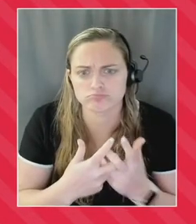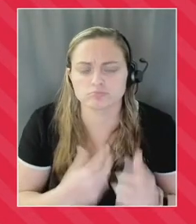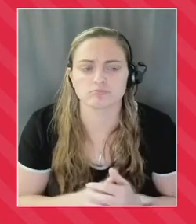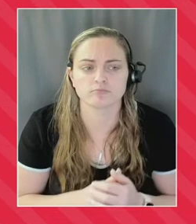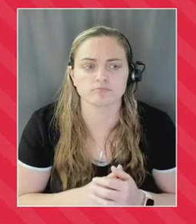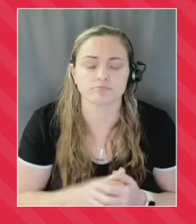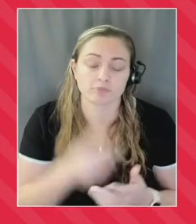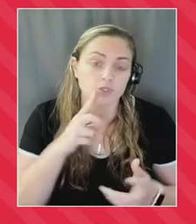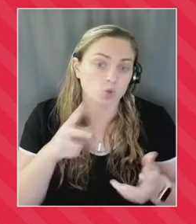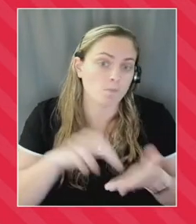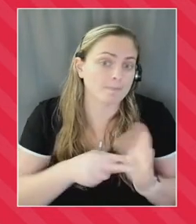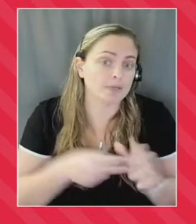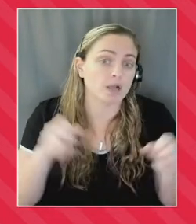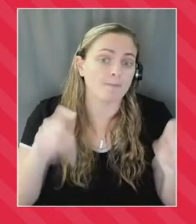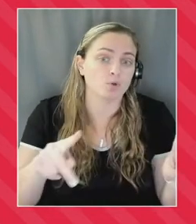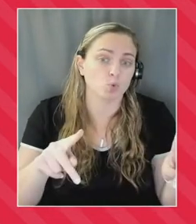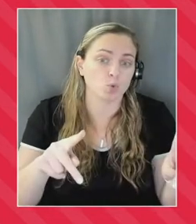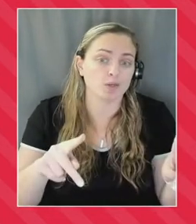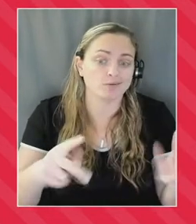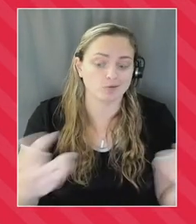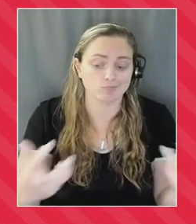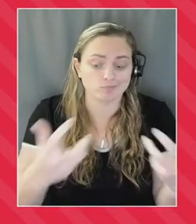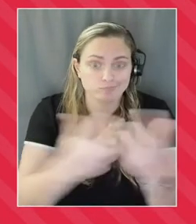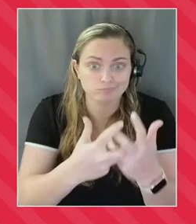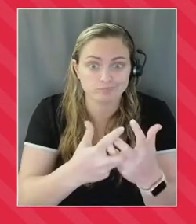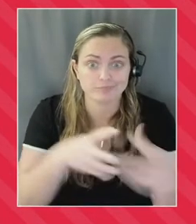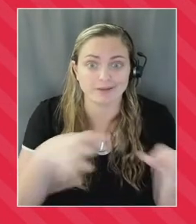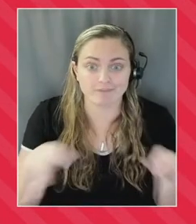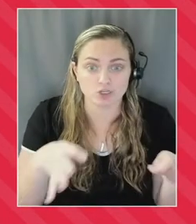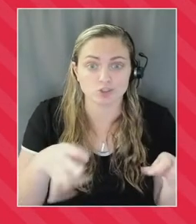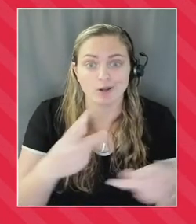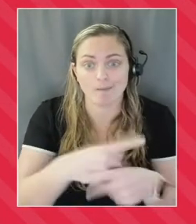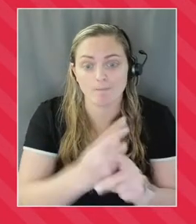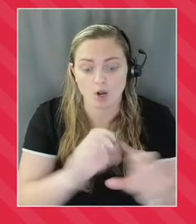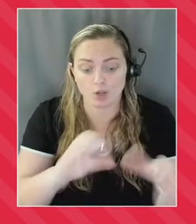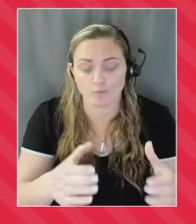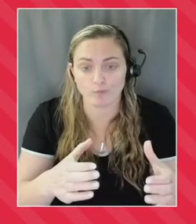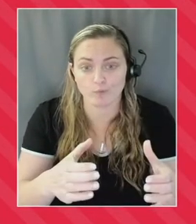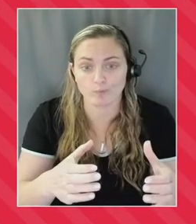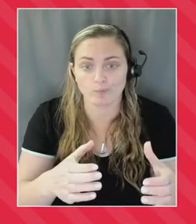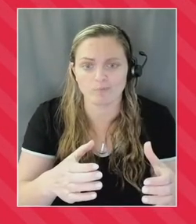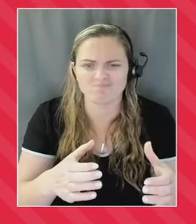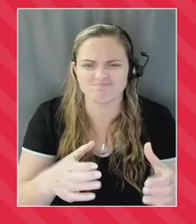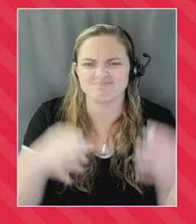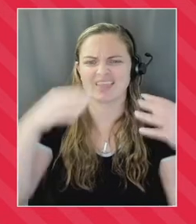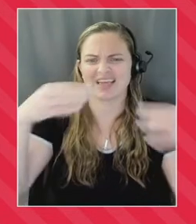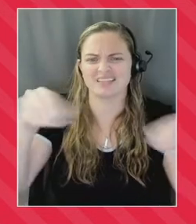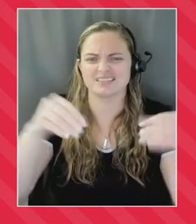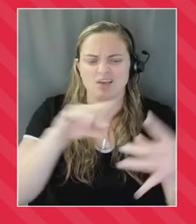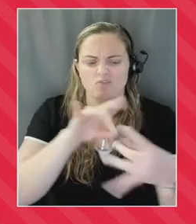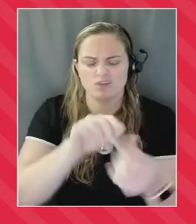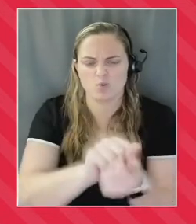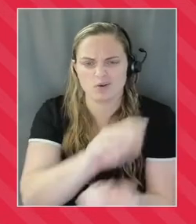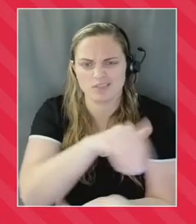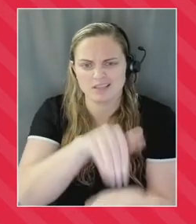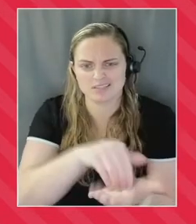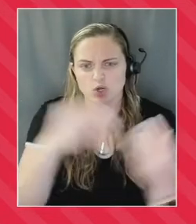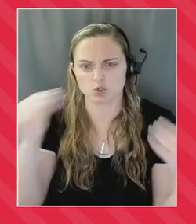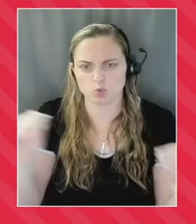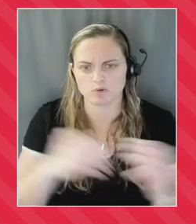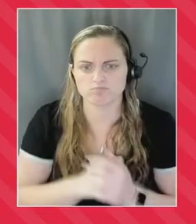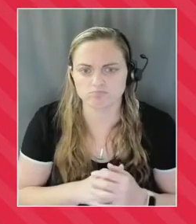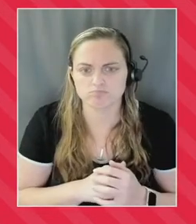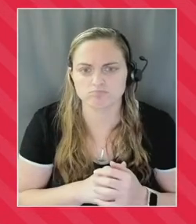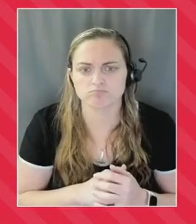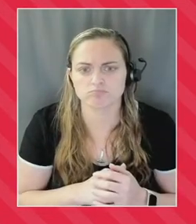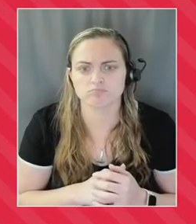an opportunity to just put those two definitions together around a product group and then merchandise outside of center store. And at the end of it, that's our goal. If we do